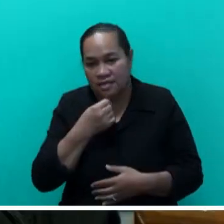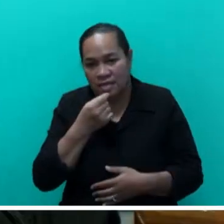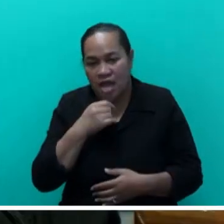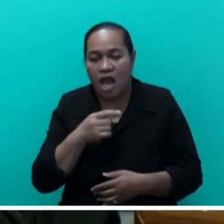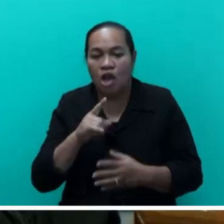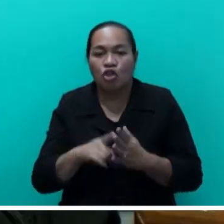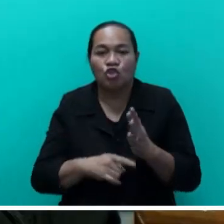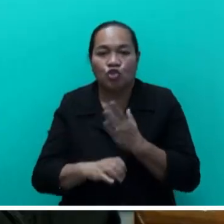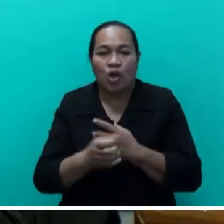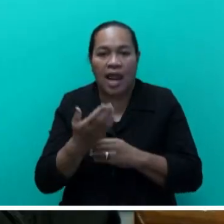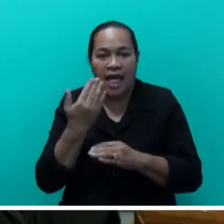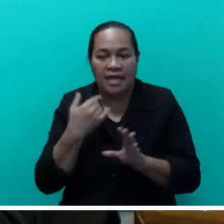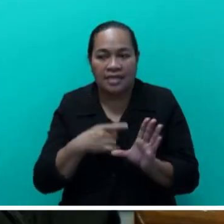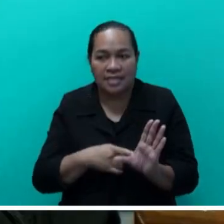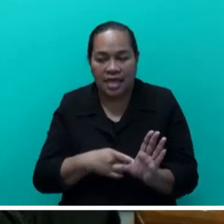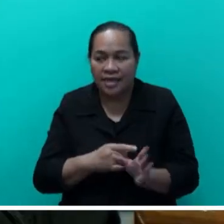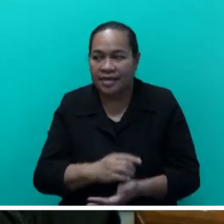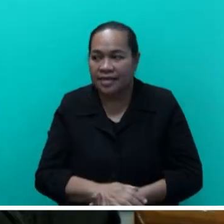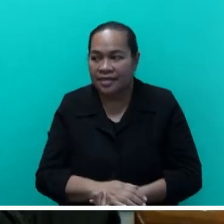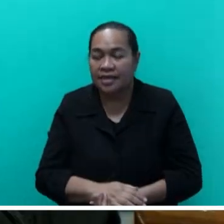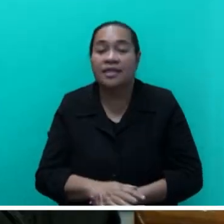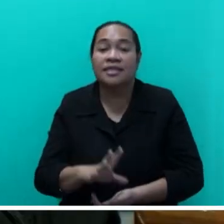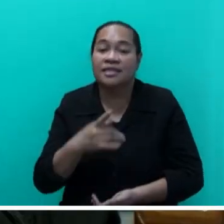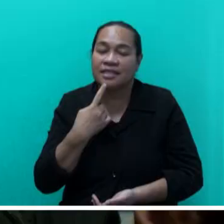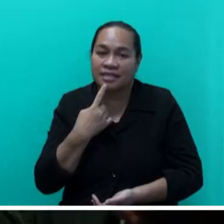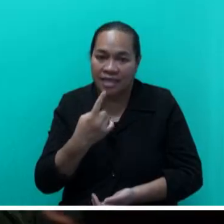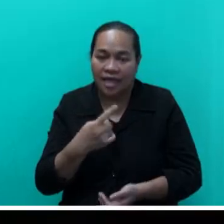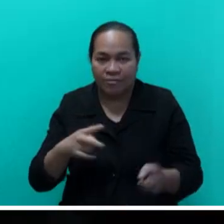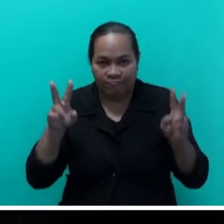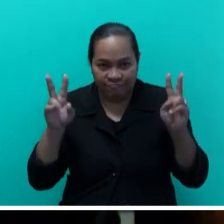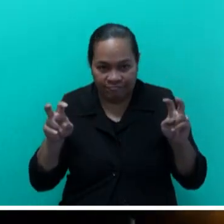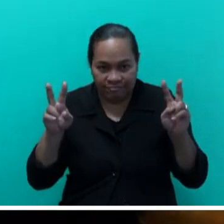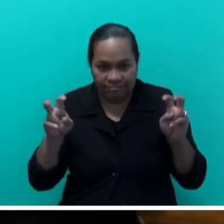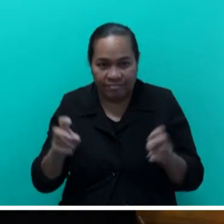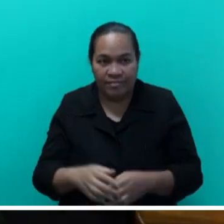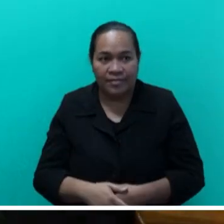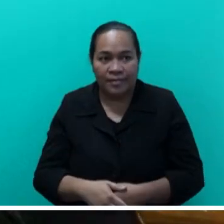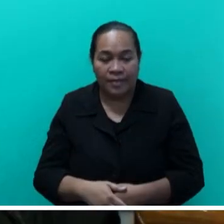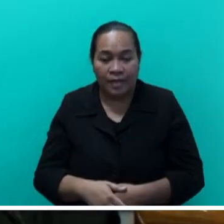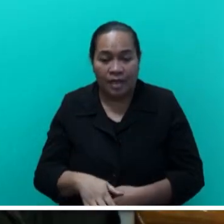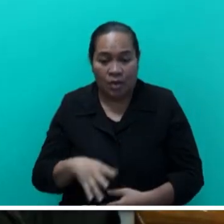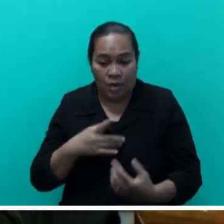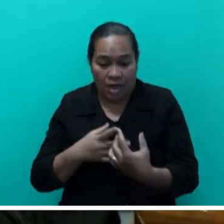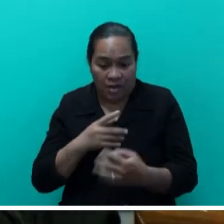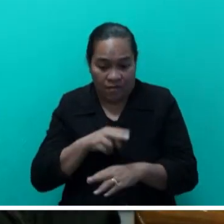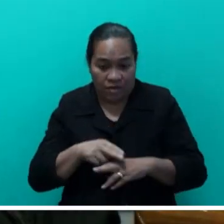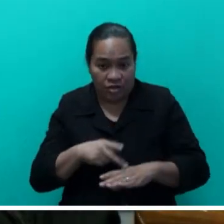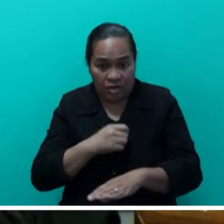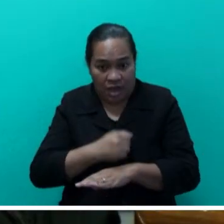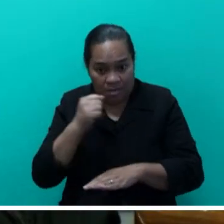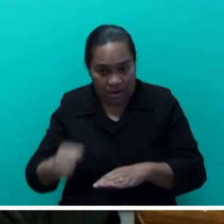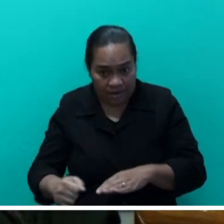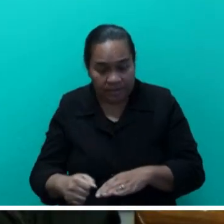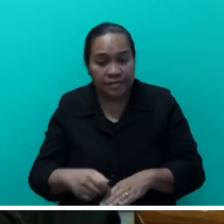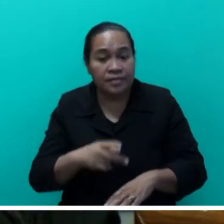year. And this is what His Excellency said, and I quote, "In line with Fiji government and cabinet decision to accede